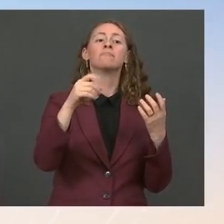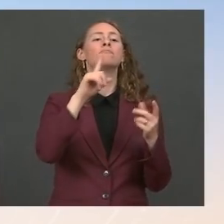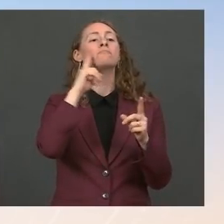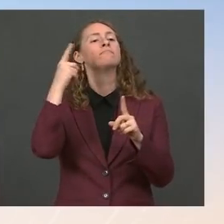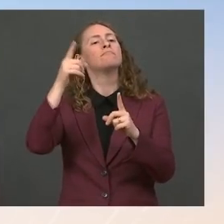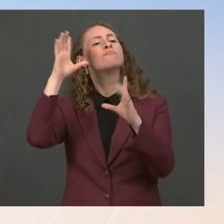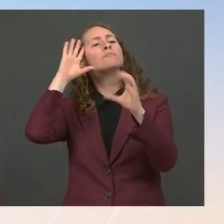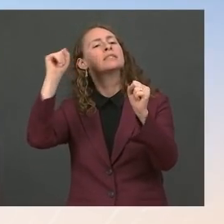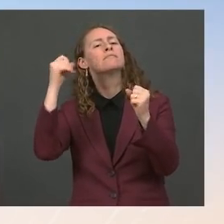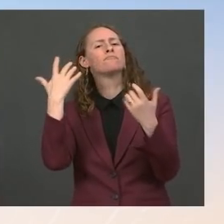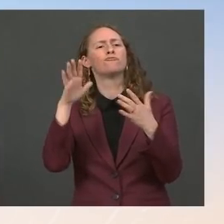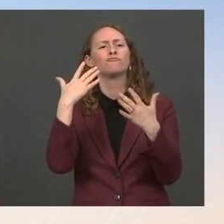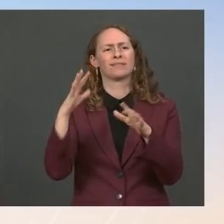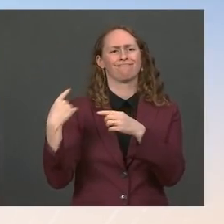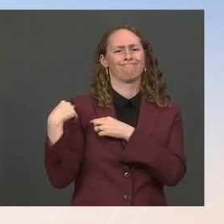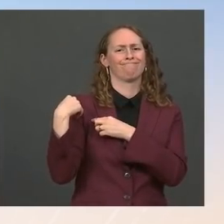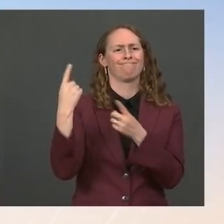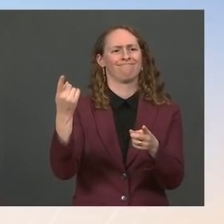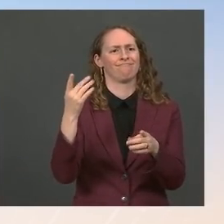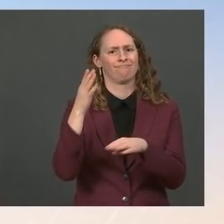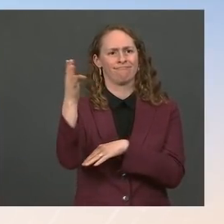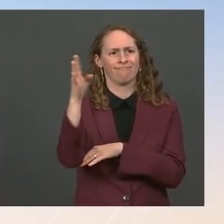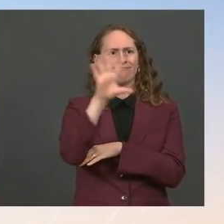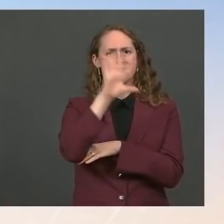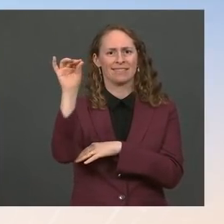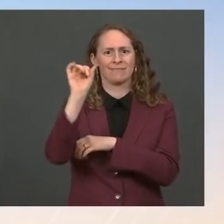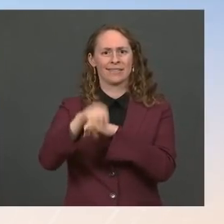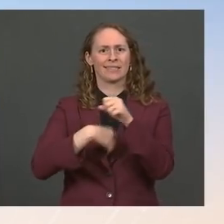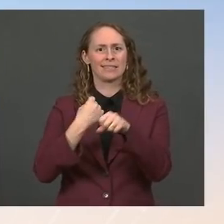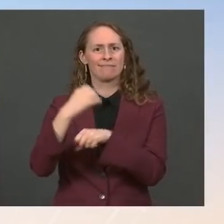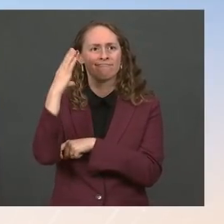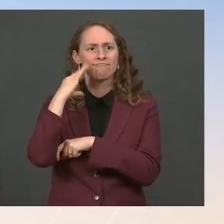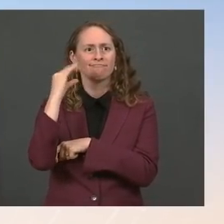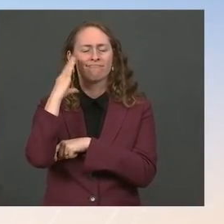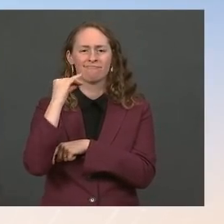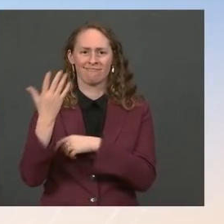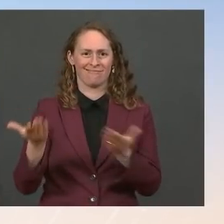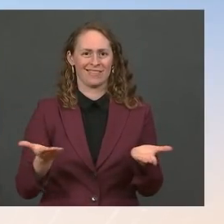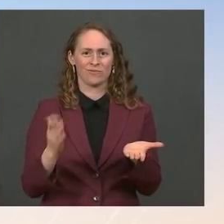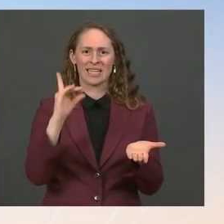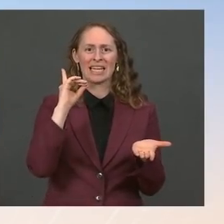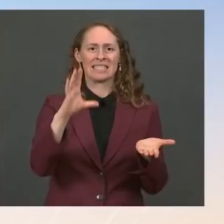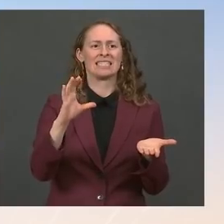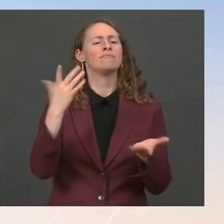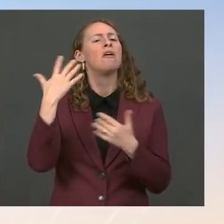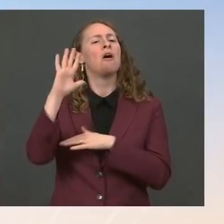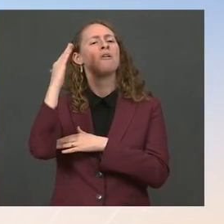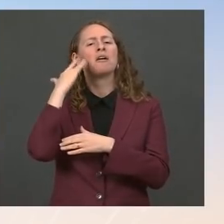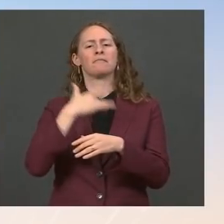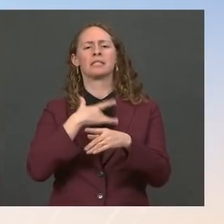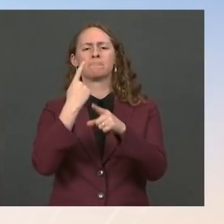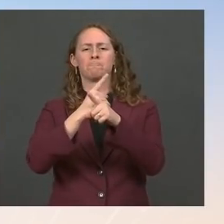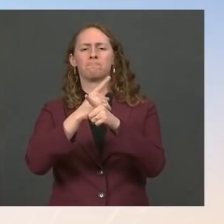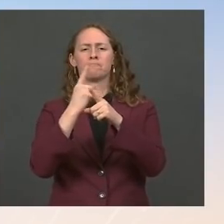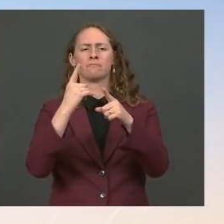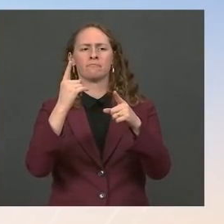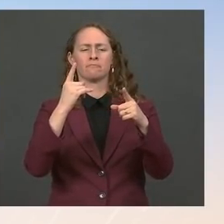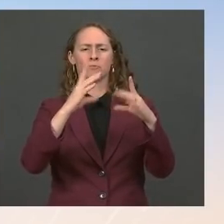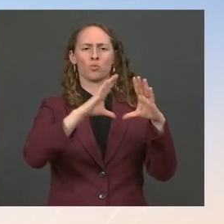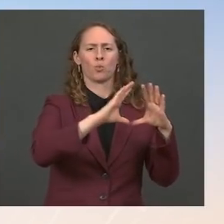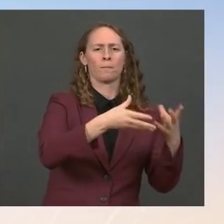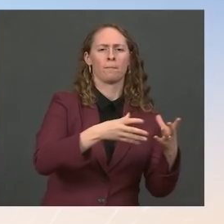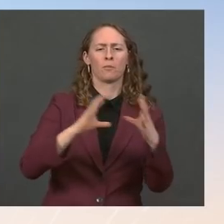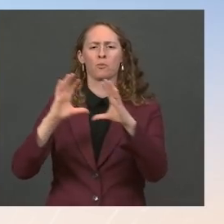of Washington, which is a pretty good guide for how to get things done. And he felt these were the appropriate groups to come together and bring to the White House today. But he wanted to keep